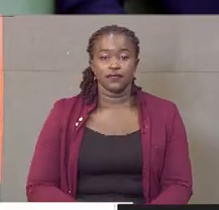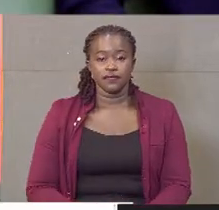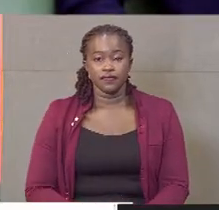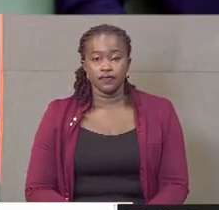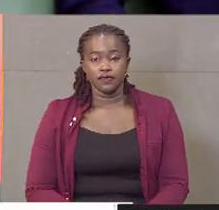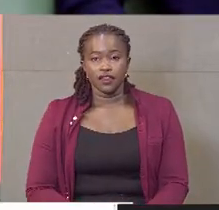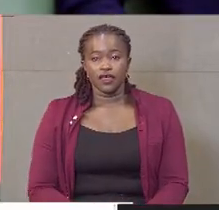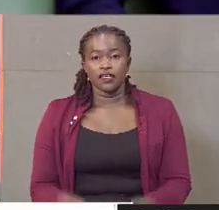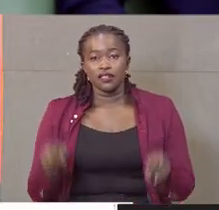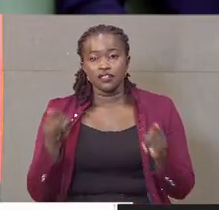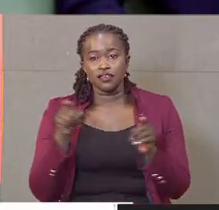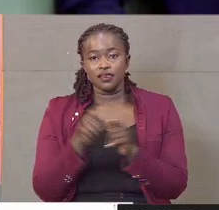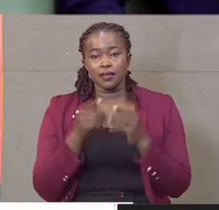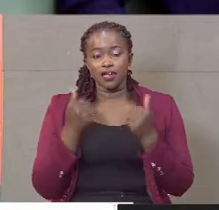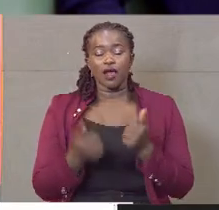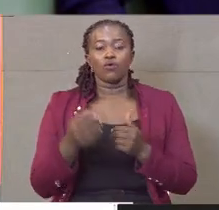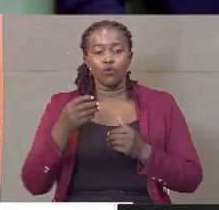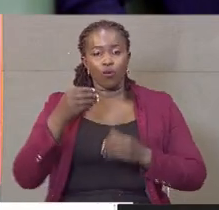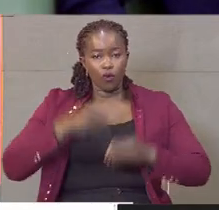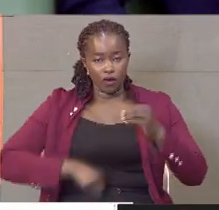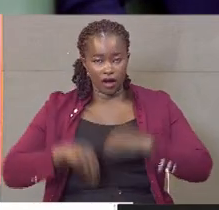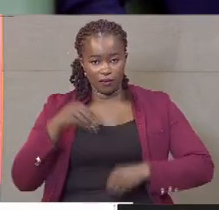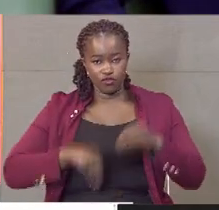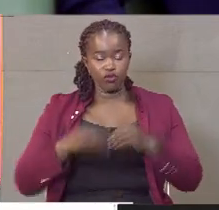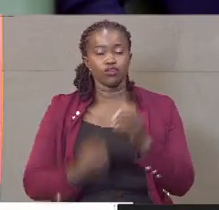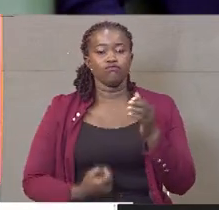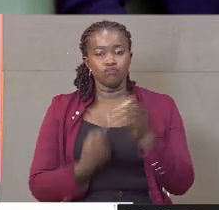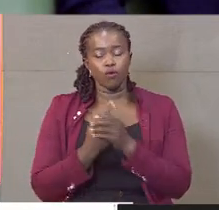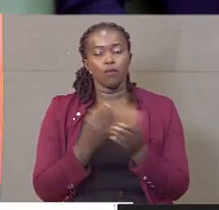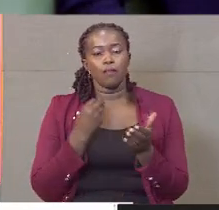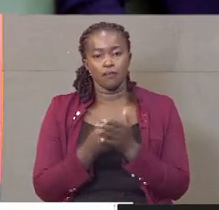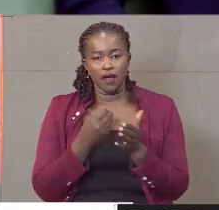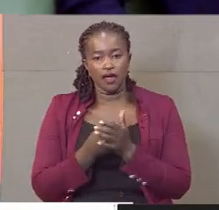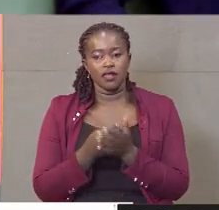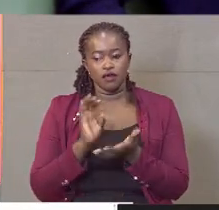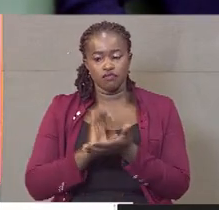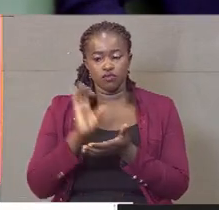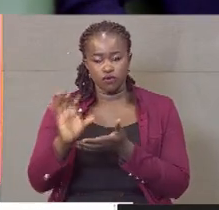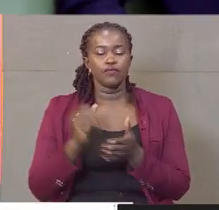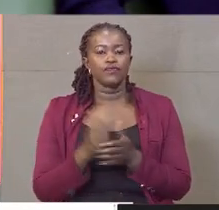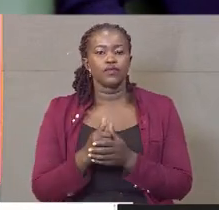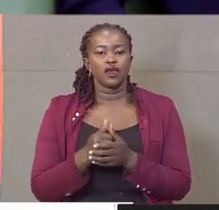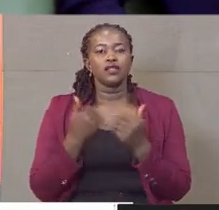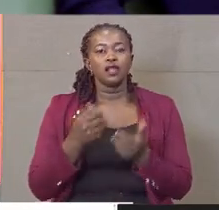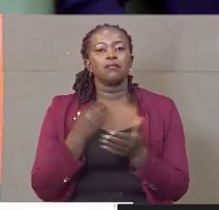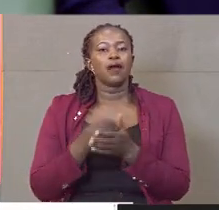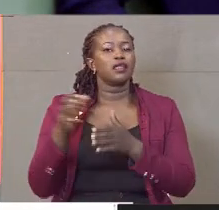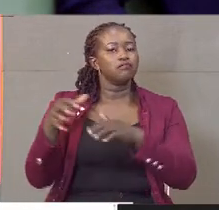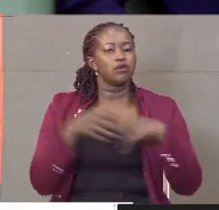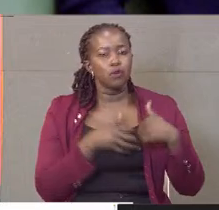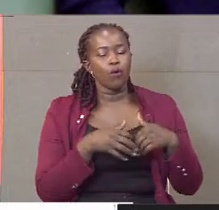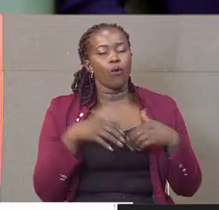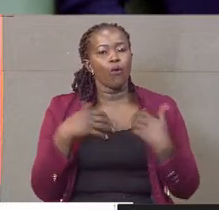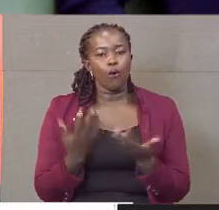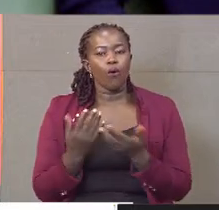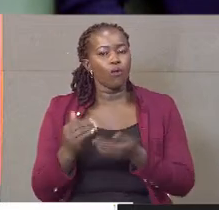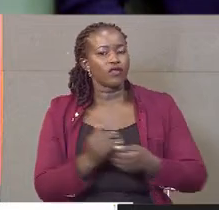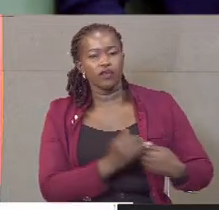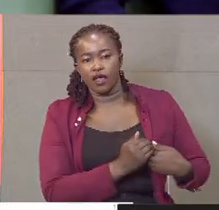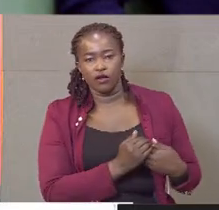and the corruption that has even caused the funds that had been allocated to be withdrawn, or rather withheld, or